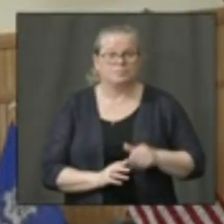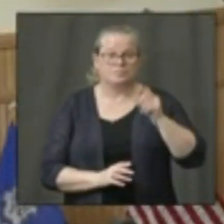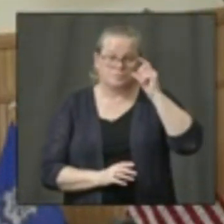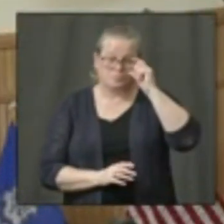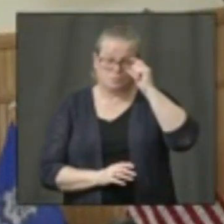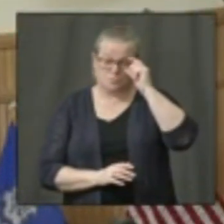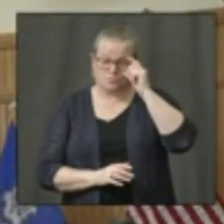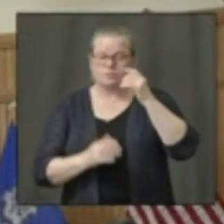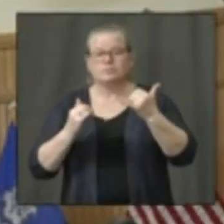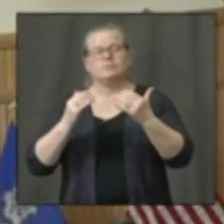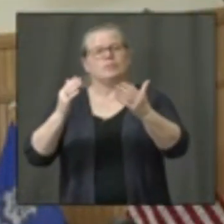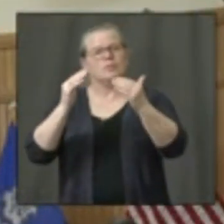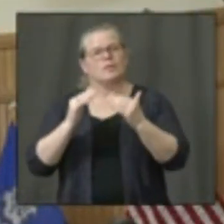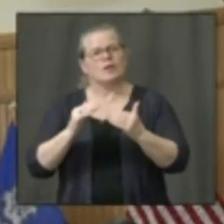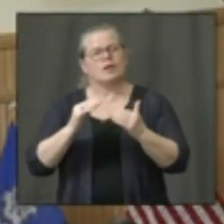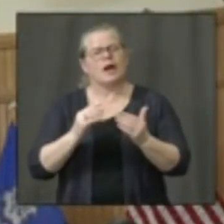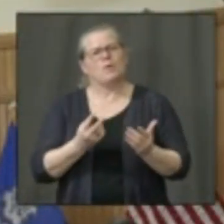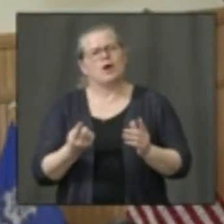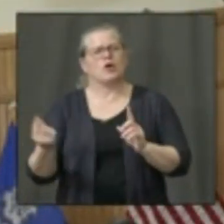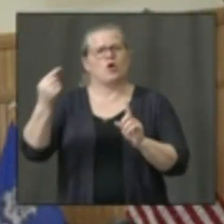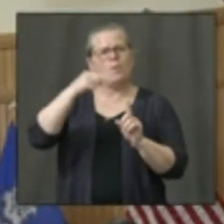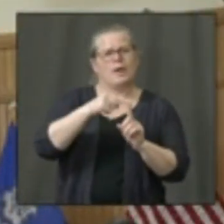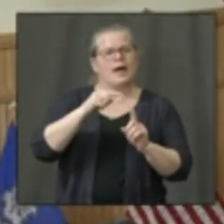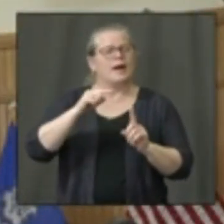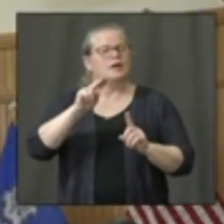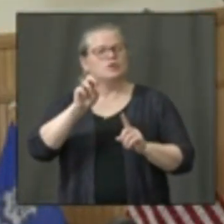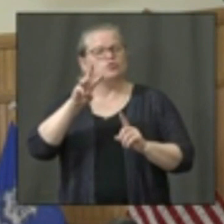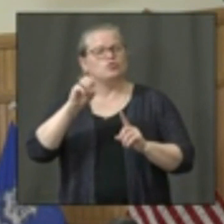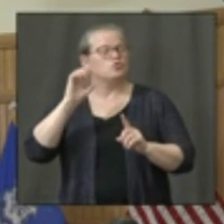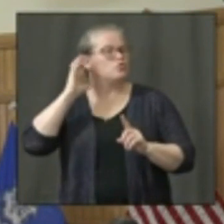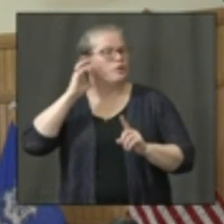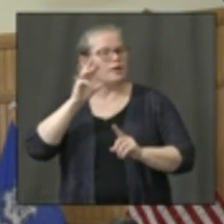Let's try to go back to News Radio WTIC.